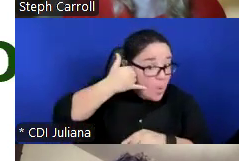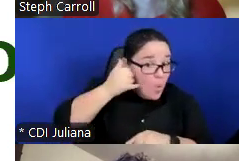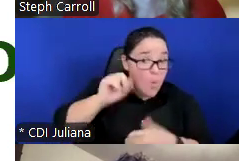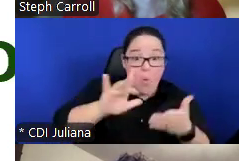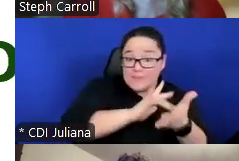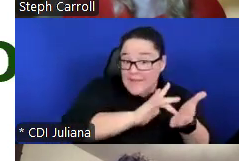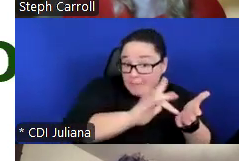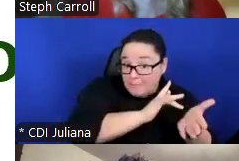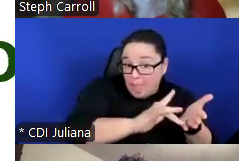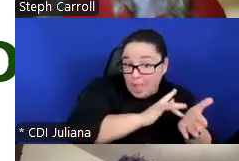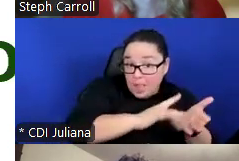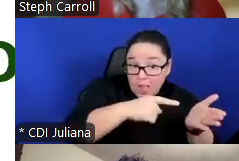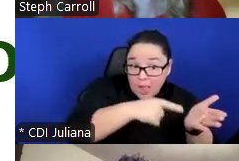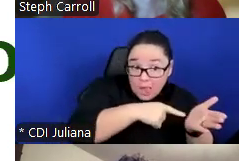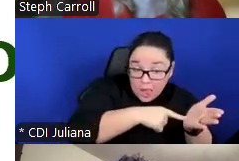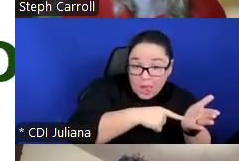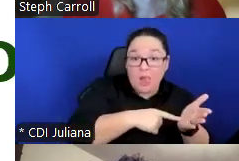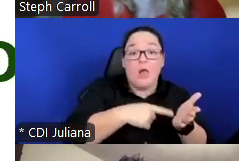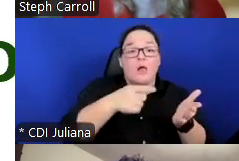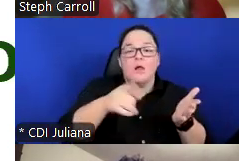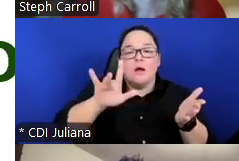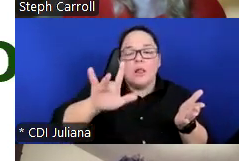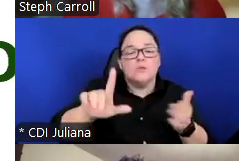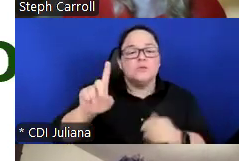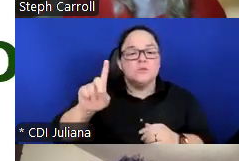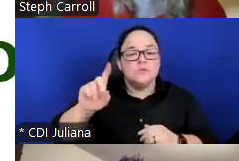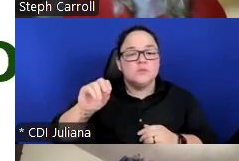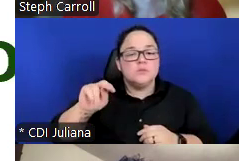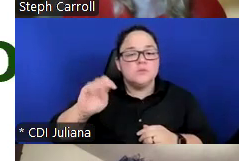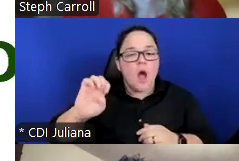interpreter on your channel, please ask for help in the chat or raise your hand.